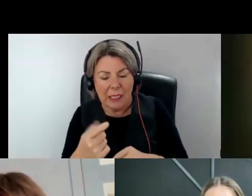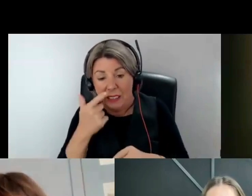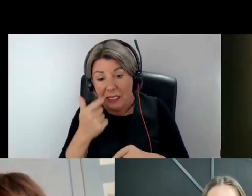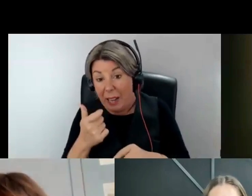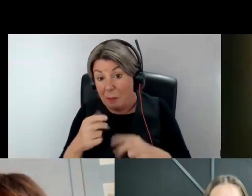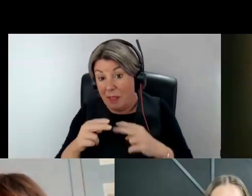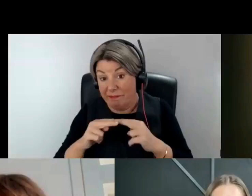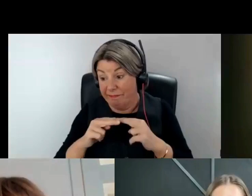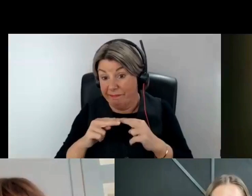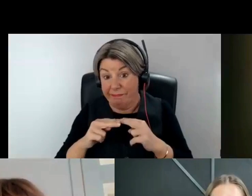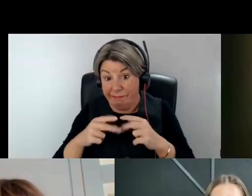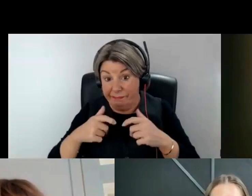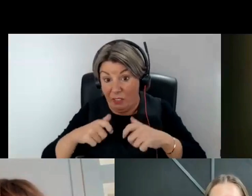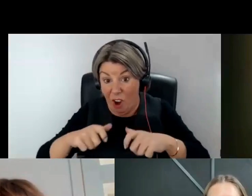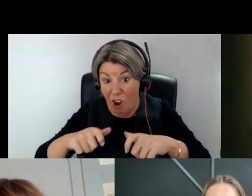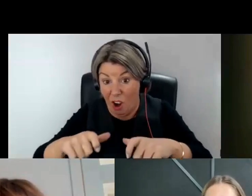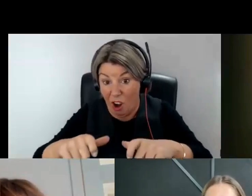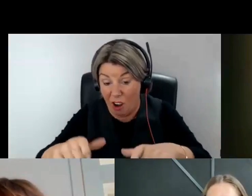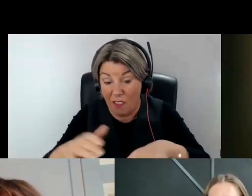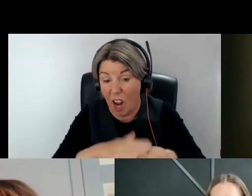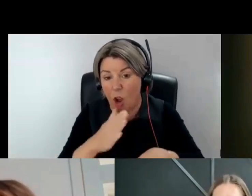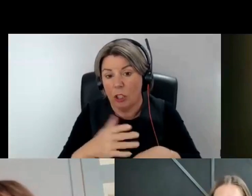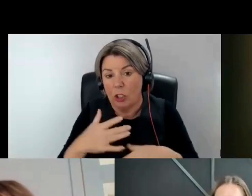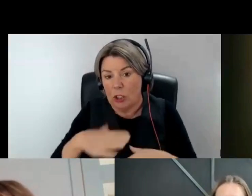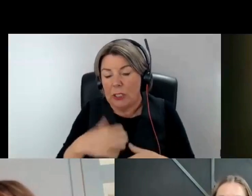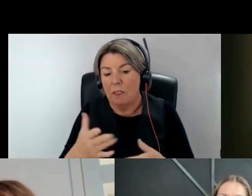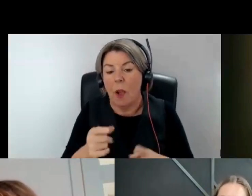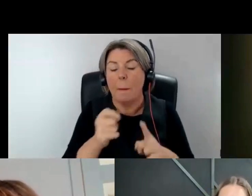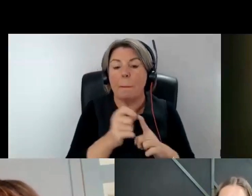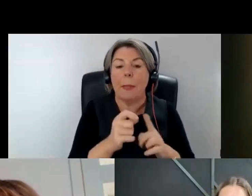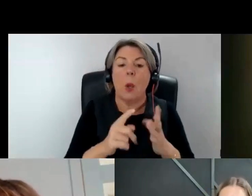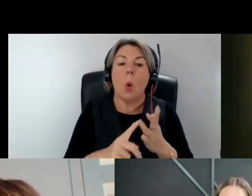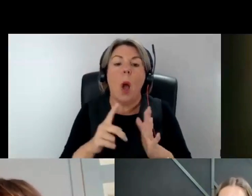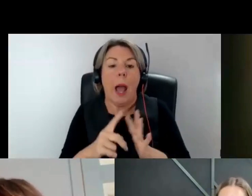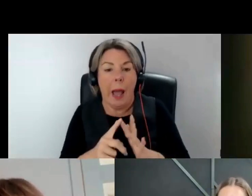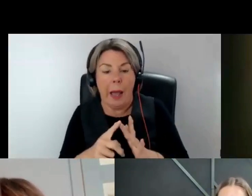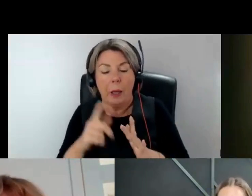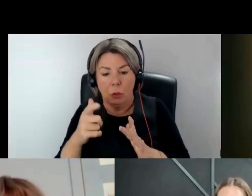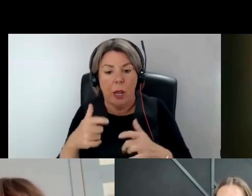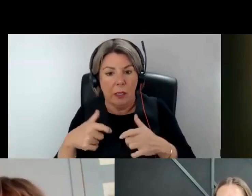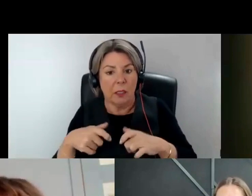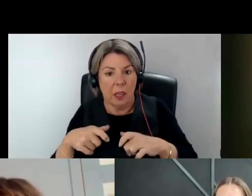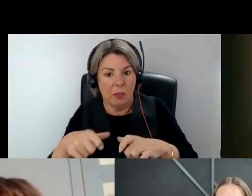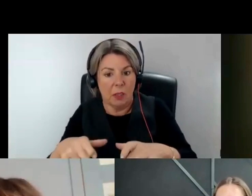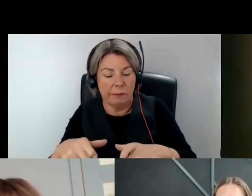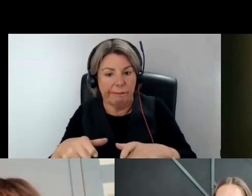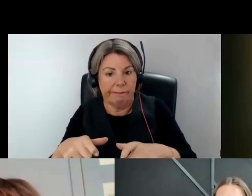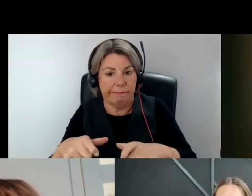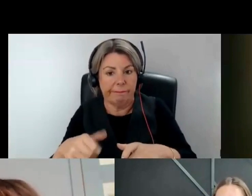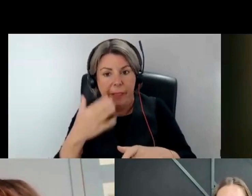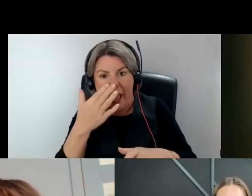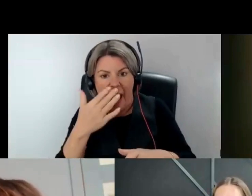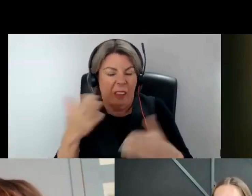on this for as long as you need. Yeah, and I think for POI, definitely take it until you get to the average age of menopause.